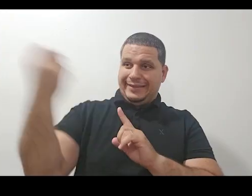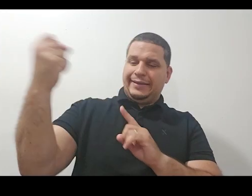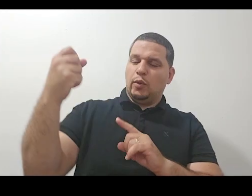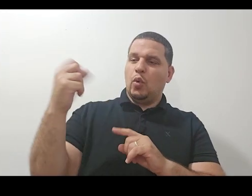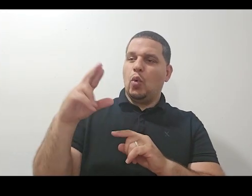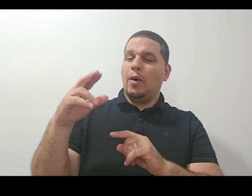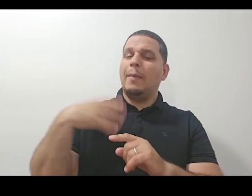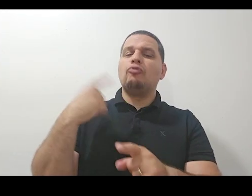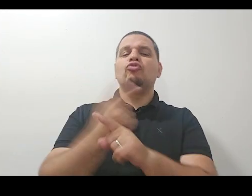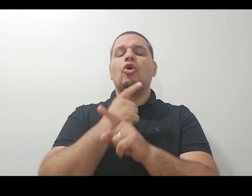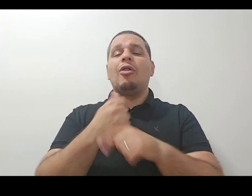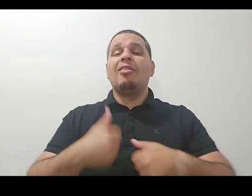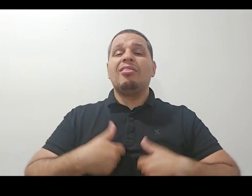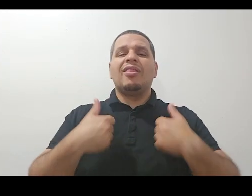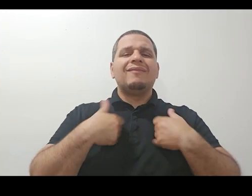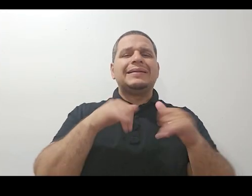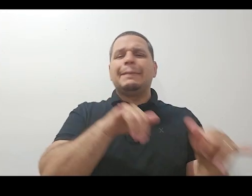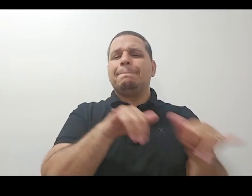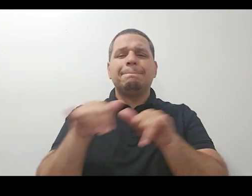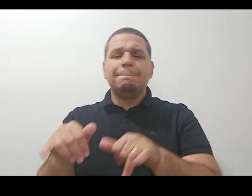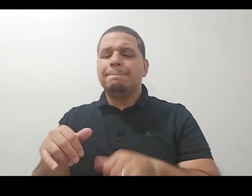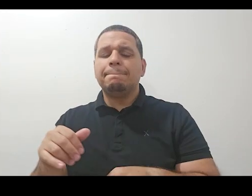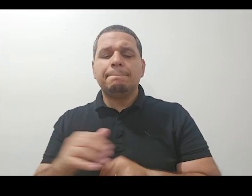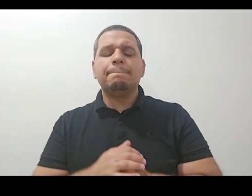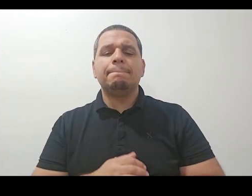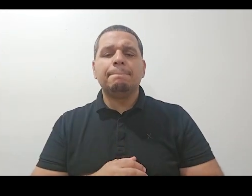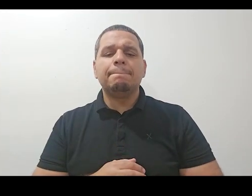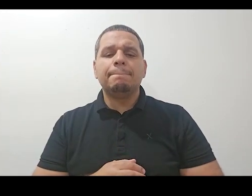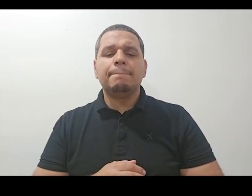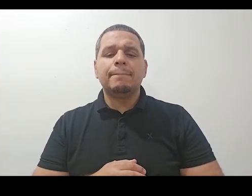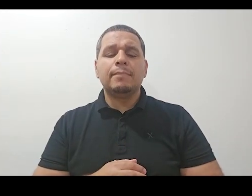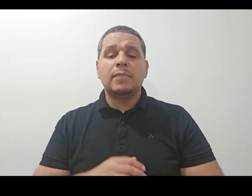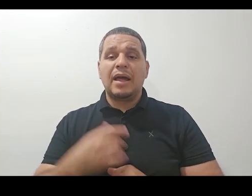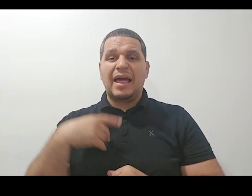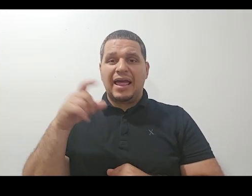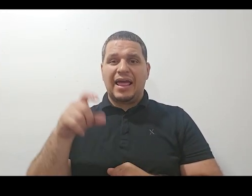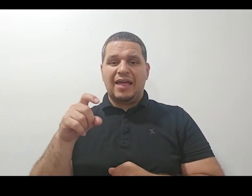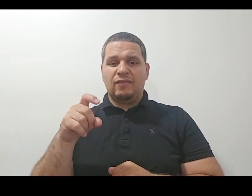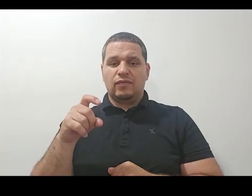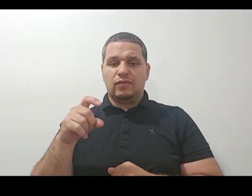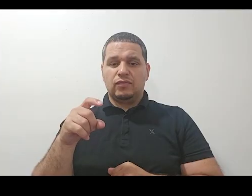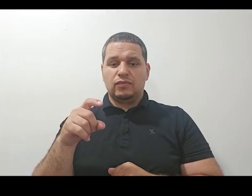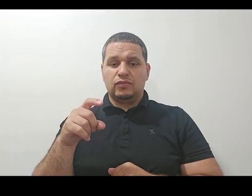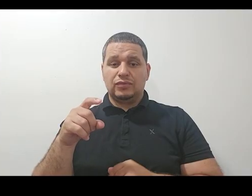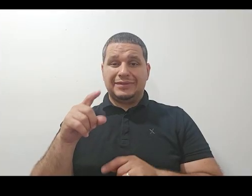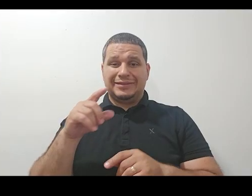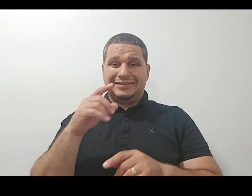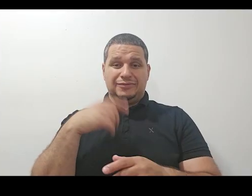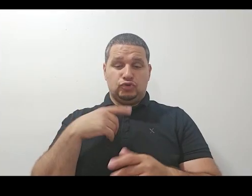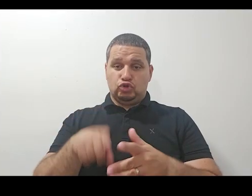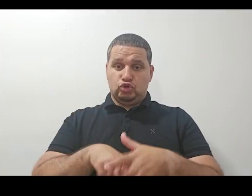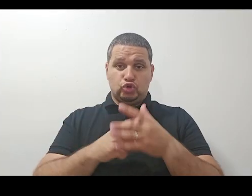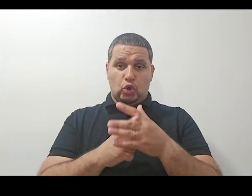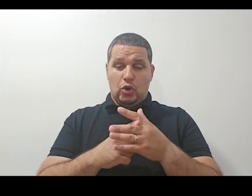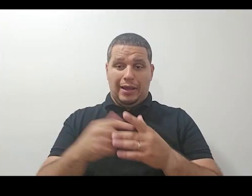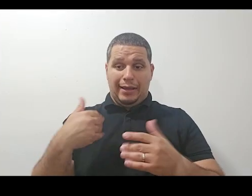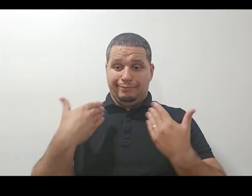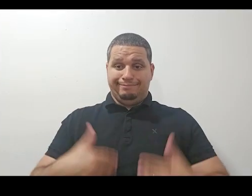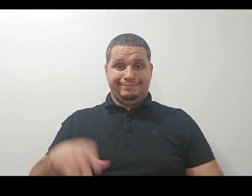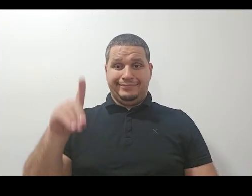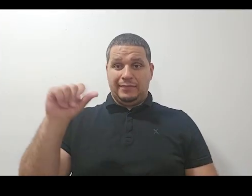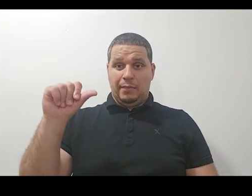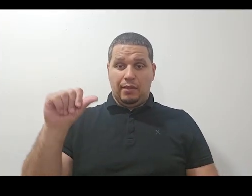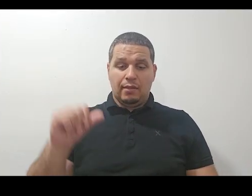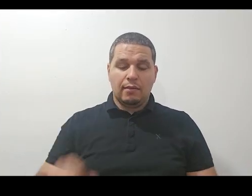in able about my regular life, each one I'm disabled, right? So I have to start at the same start each time